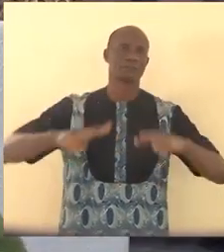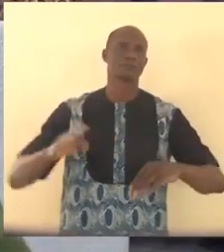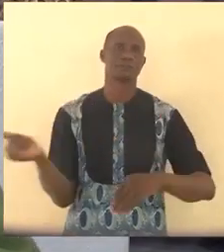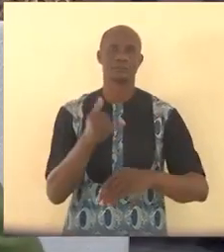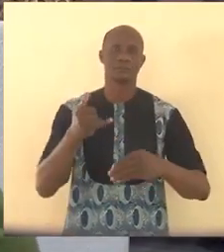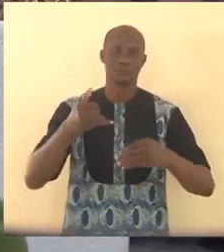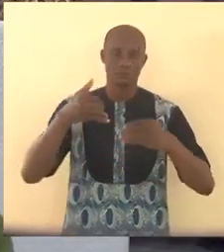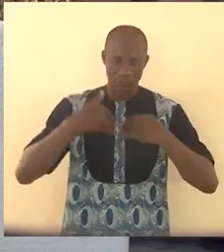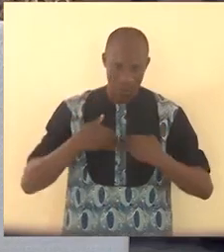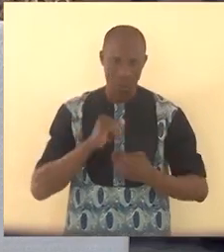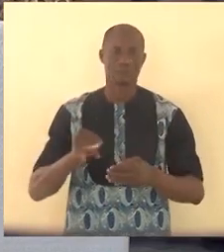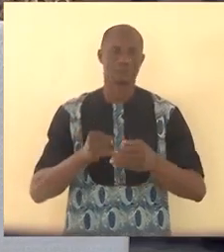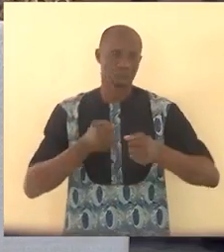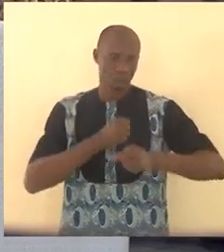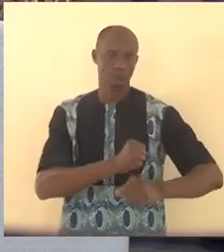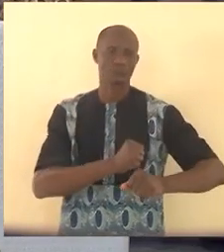having security meeting